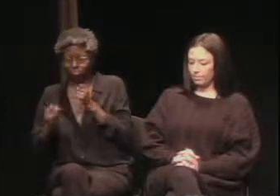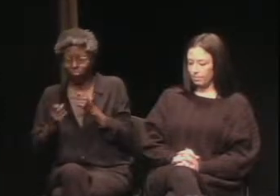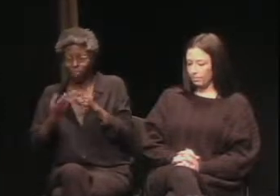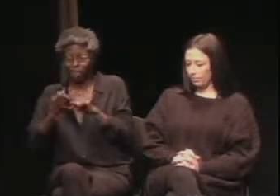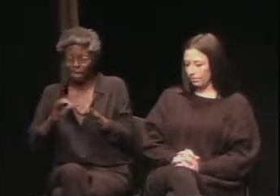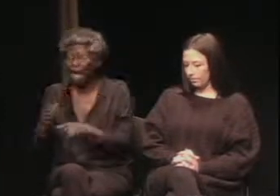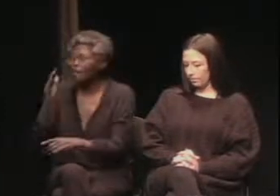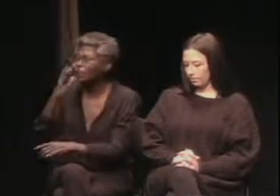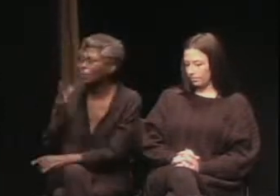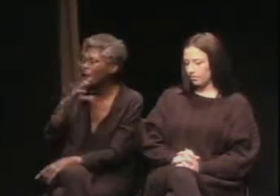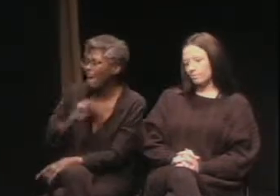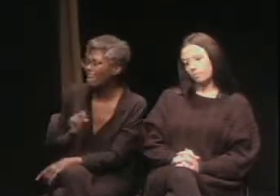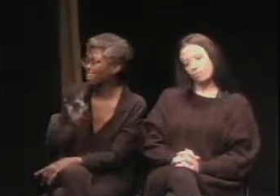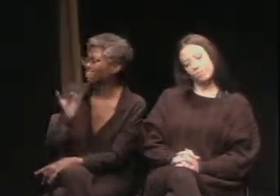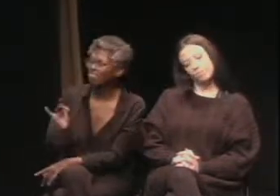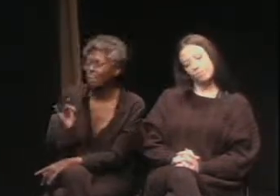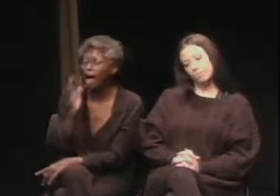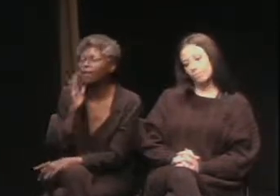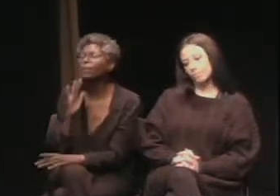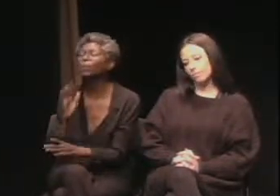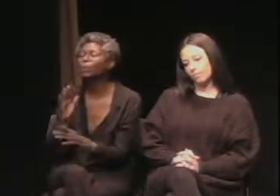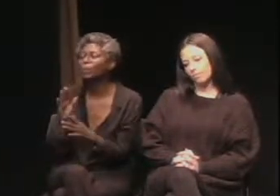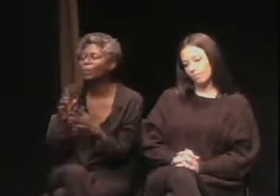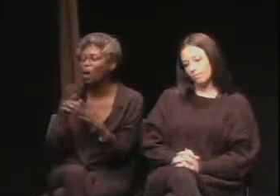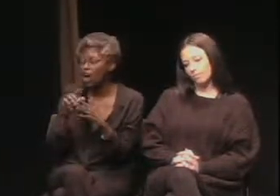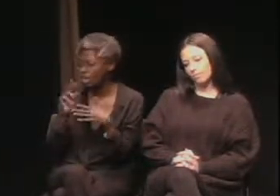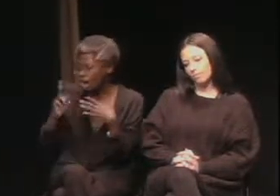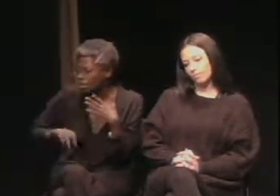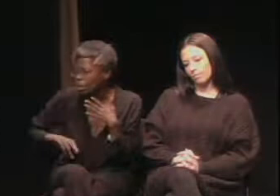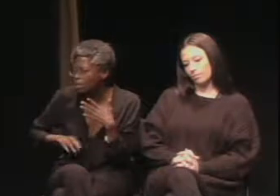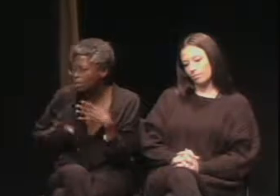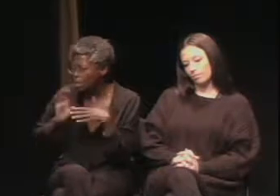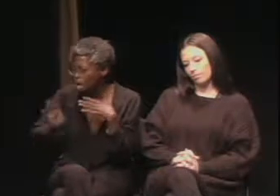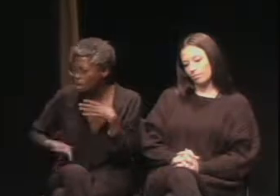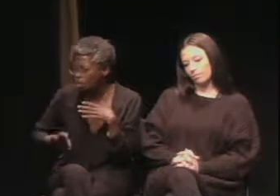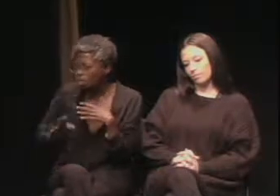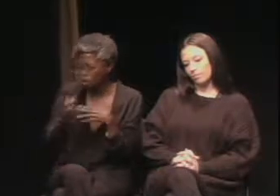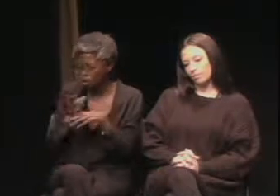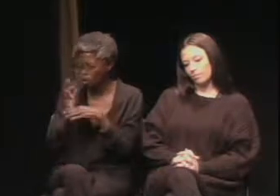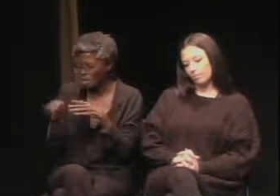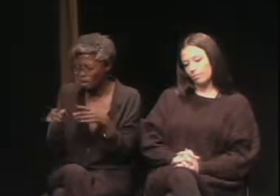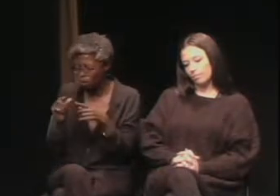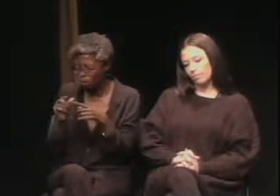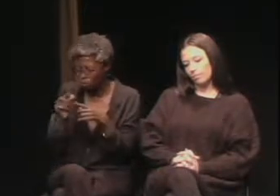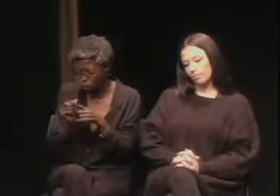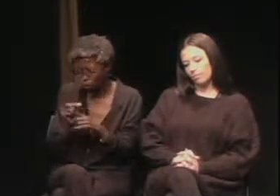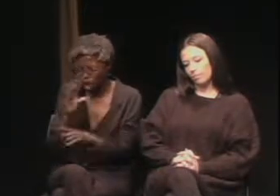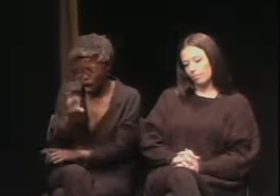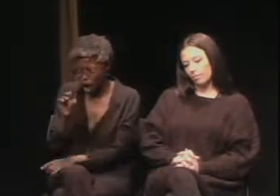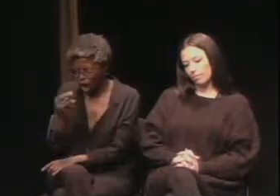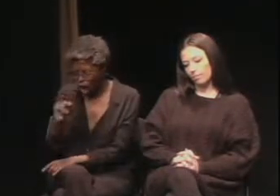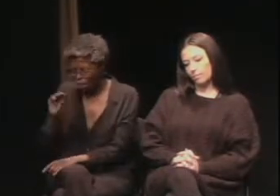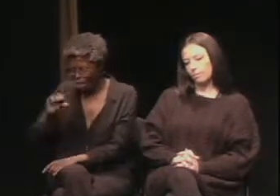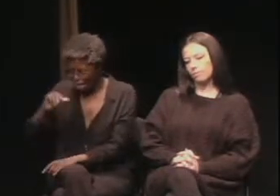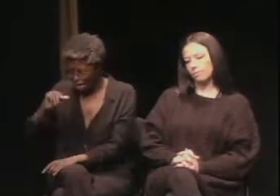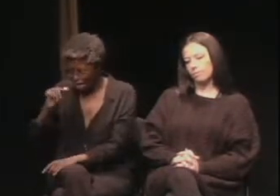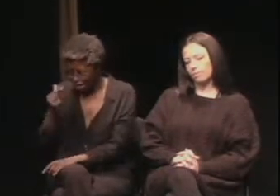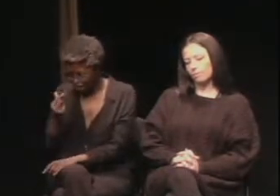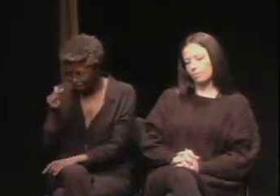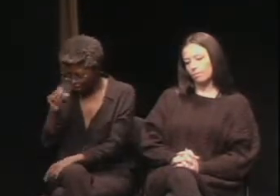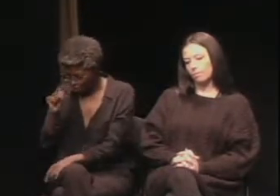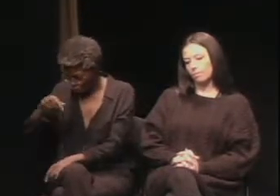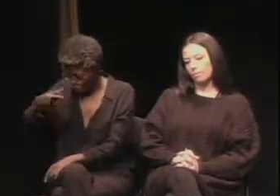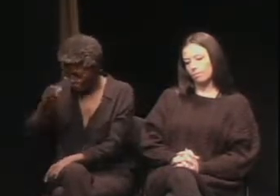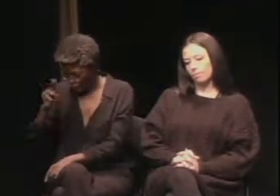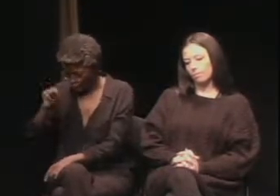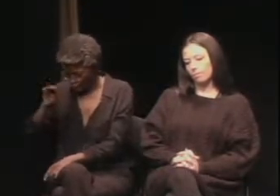7 even, I knew what consequences were. Yeah. Were. Yeah. And it was a word that we used in my house a lot. Well, yeah. So, but beyond that,